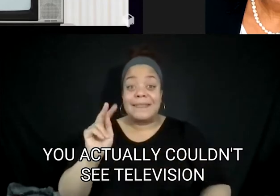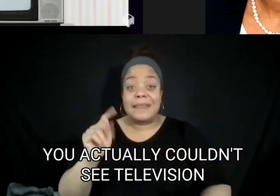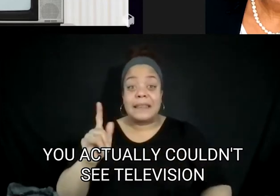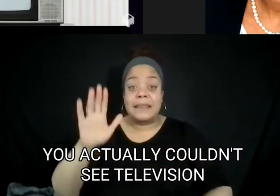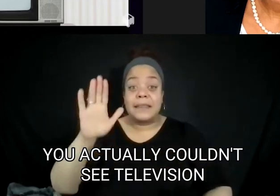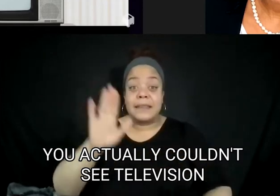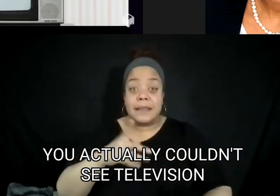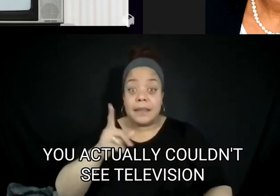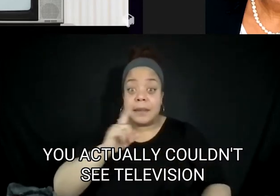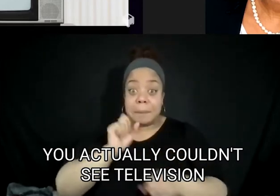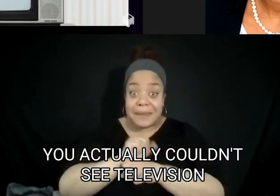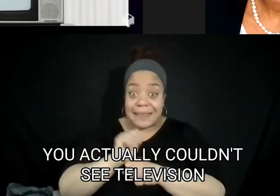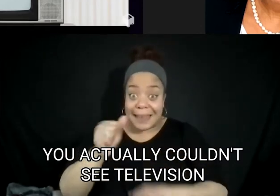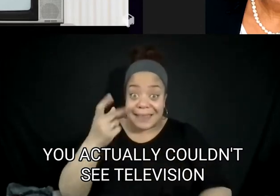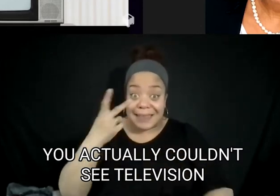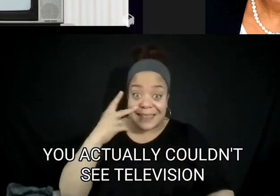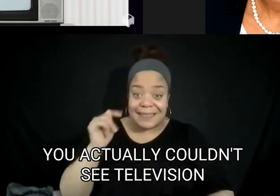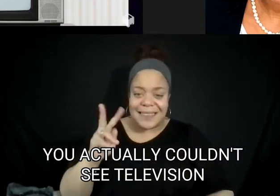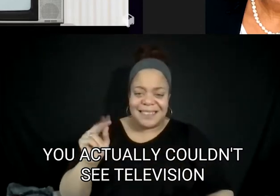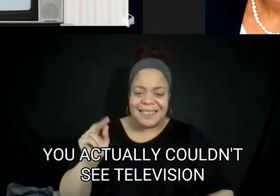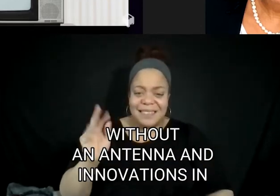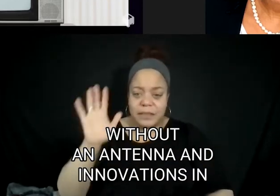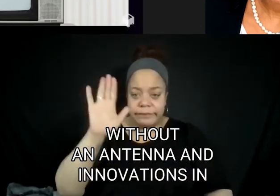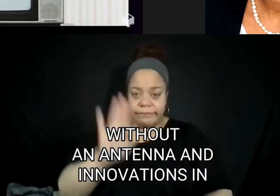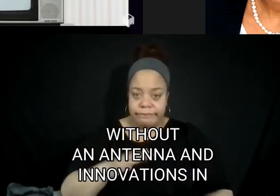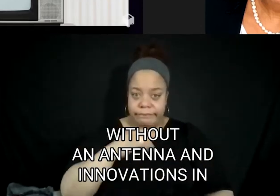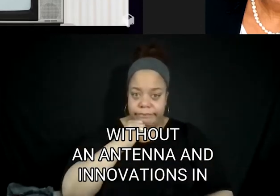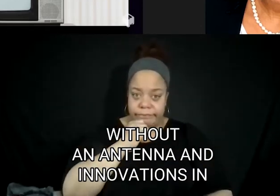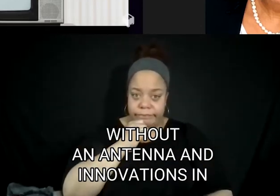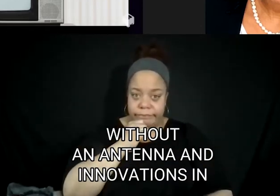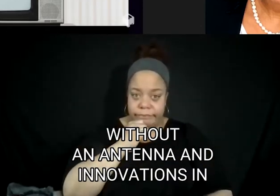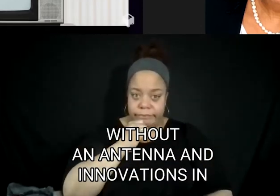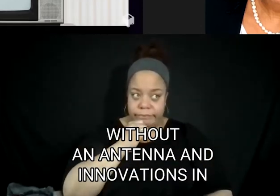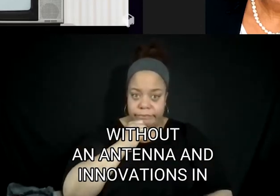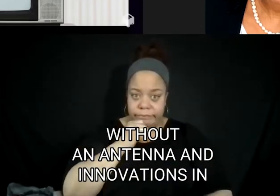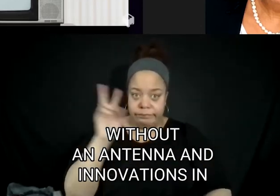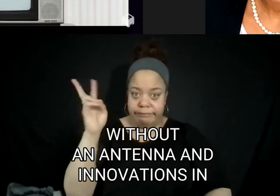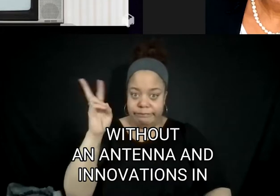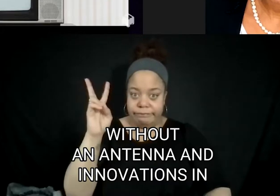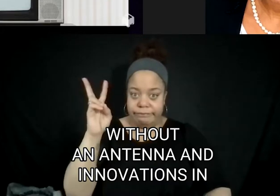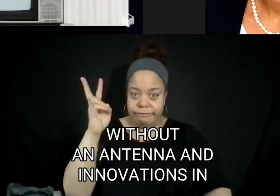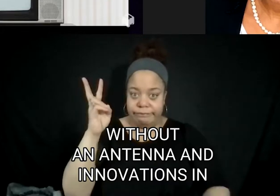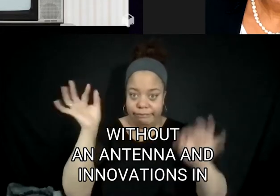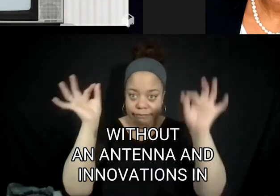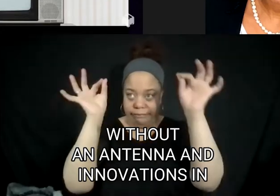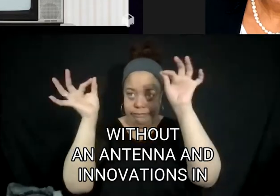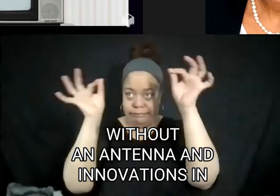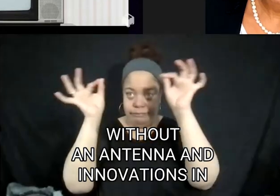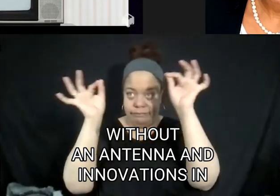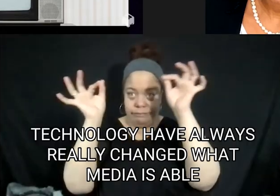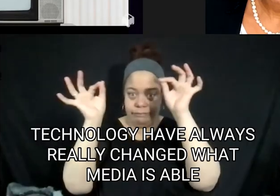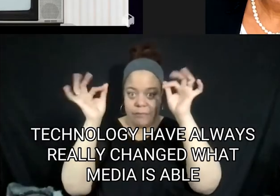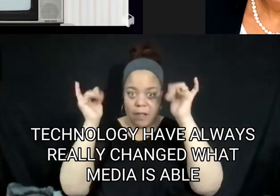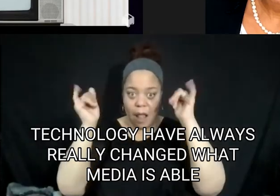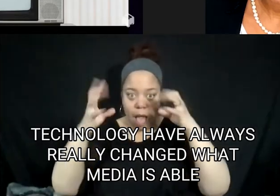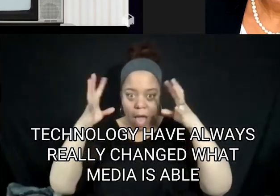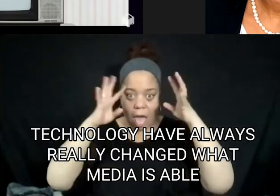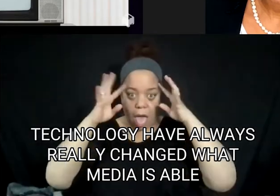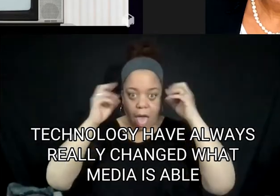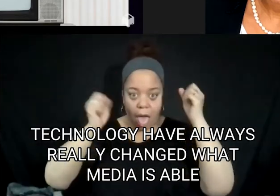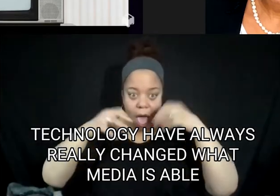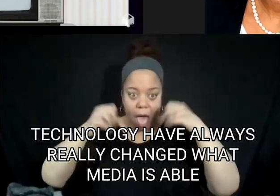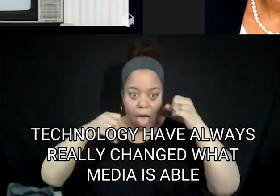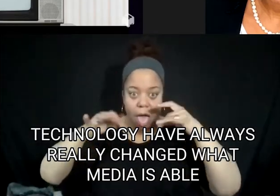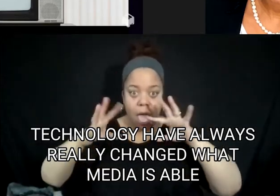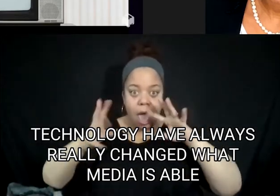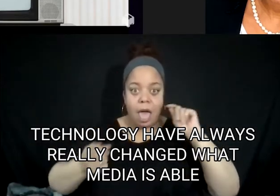Innovations in technology have always really changed what media is able to do. When you think of TV, cable actually